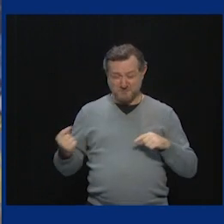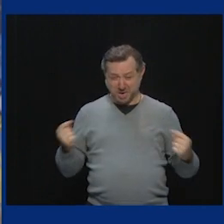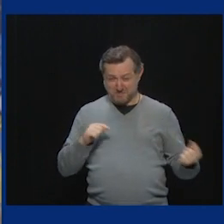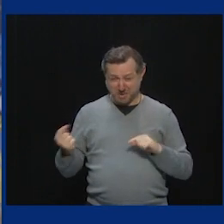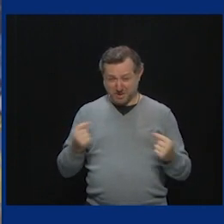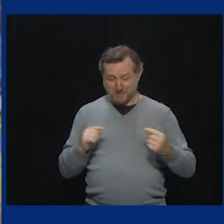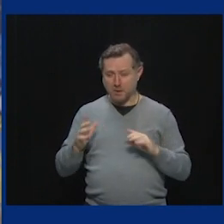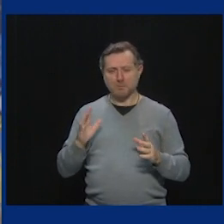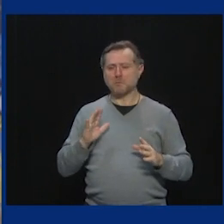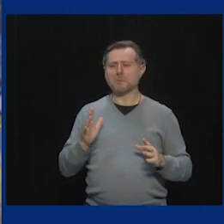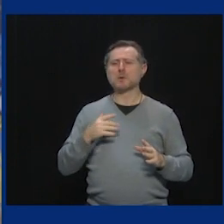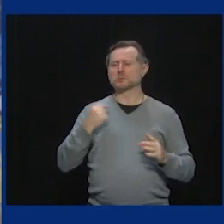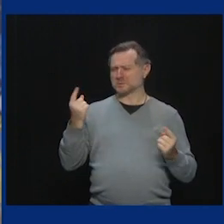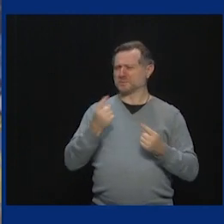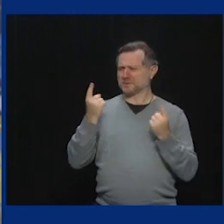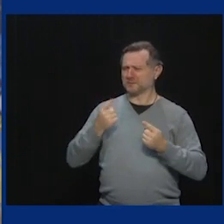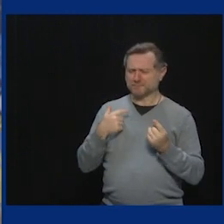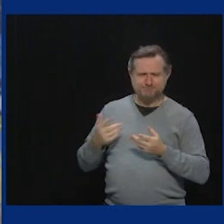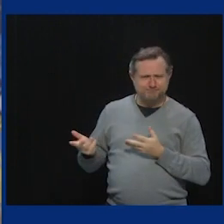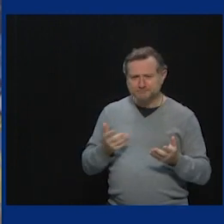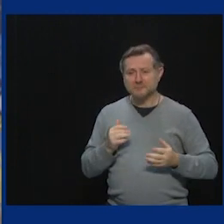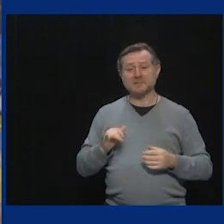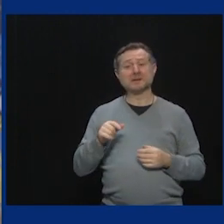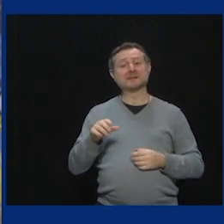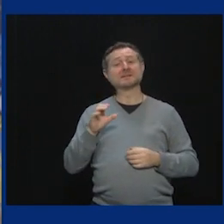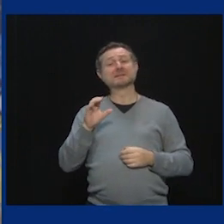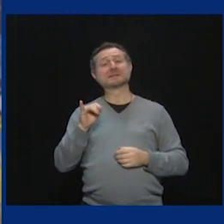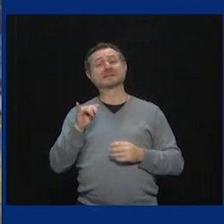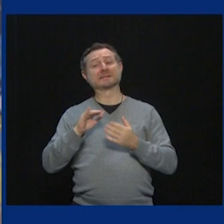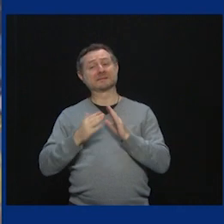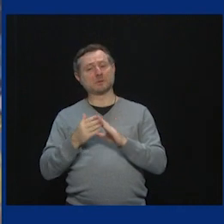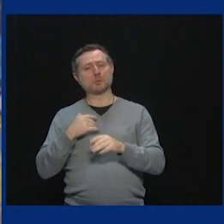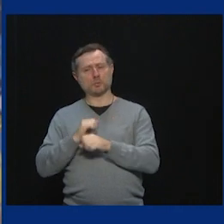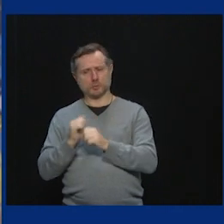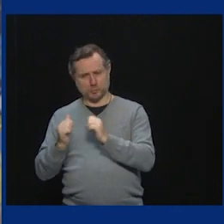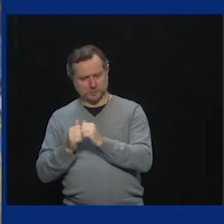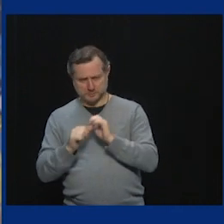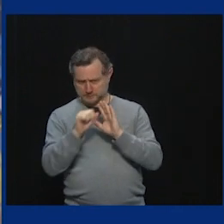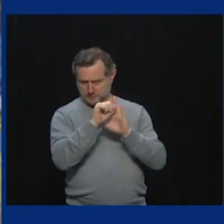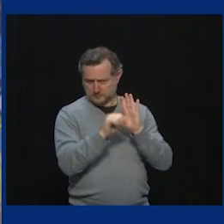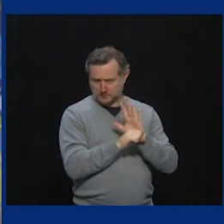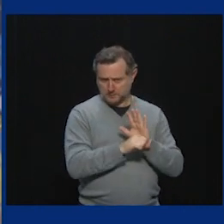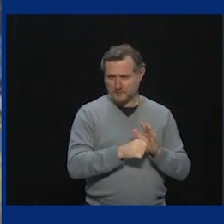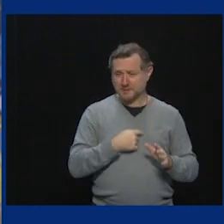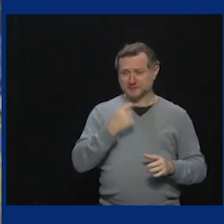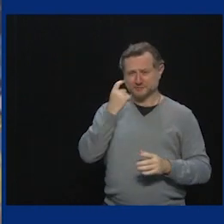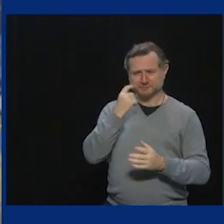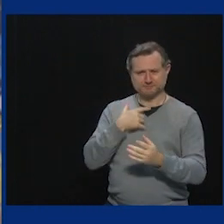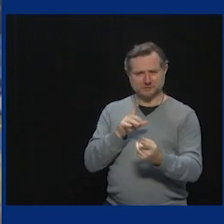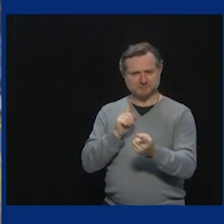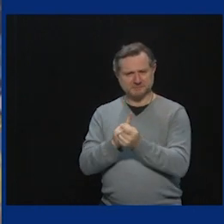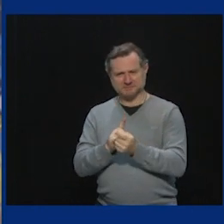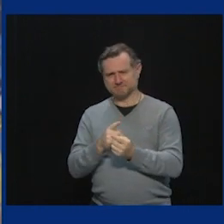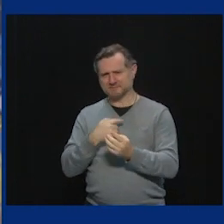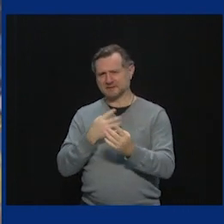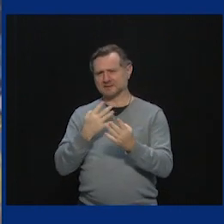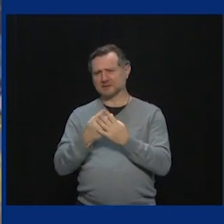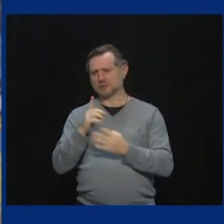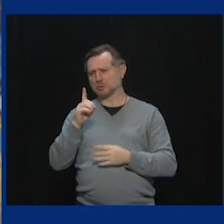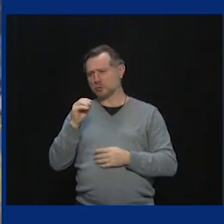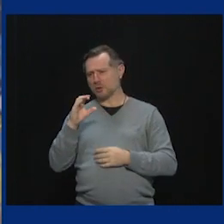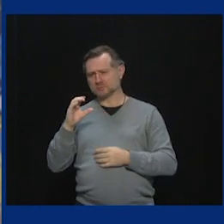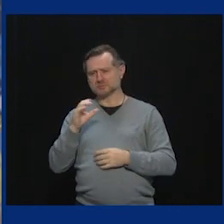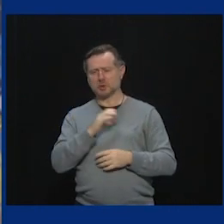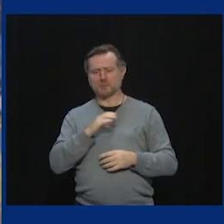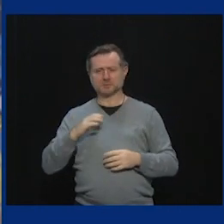working with the city on this, and I just met with our Corrections Commissioner yesterday to talk about not just the 128